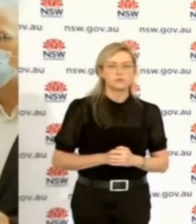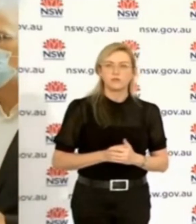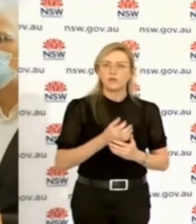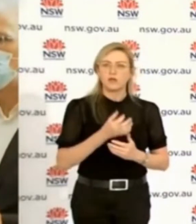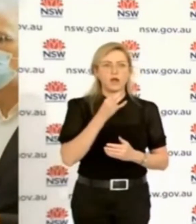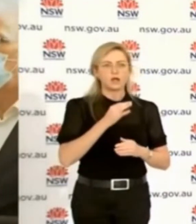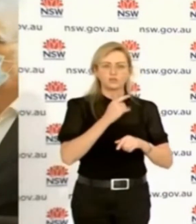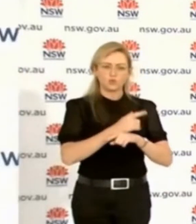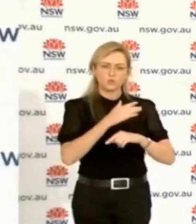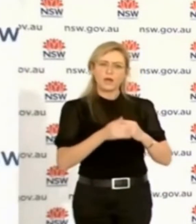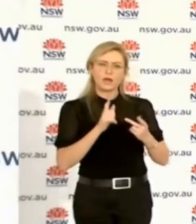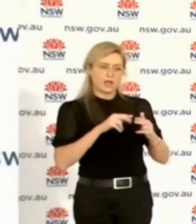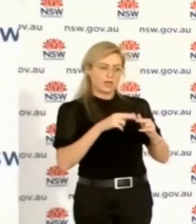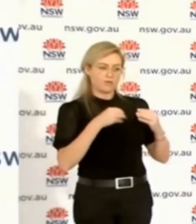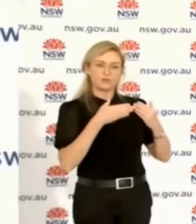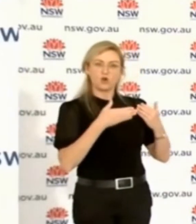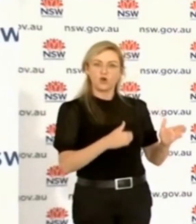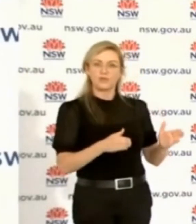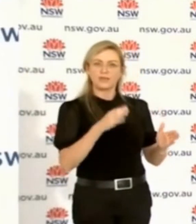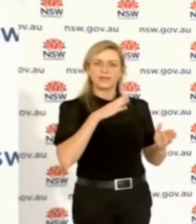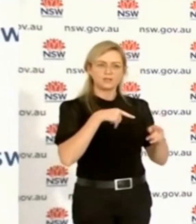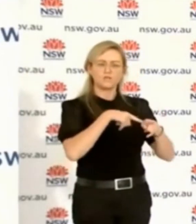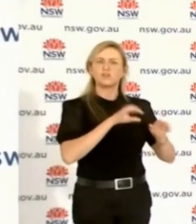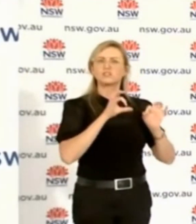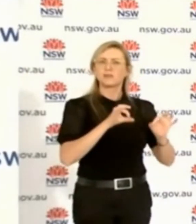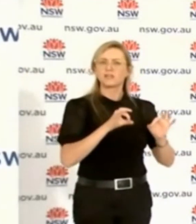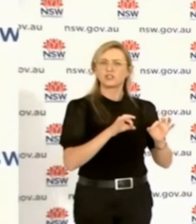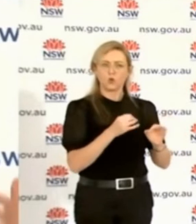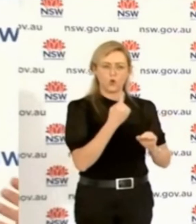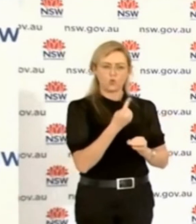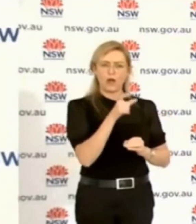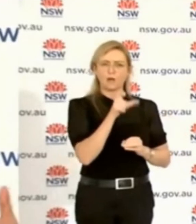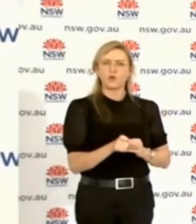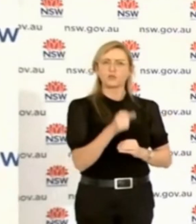mean, the health team can provide advice in relation to that, but obviously